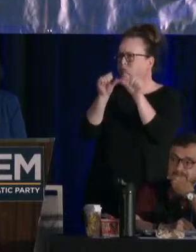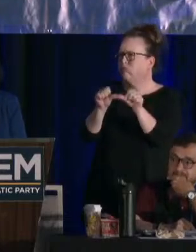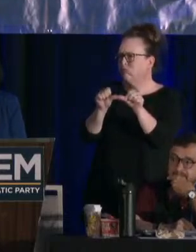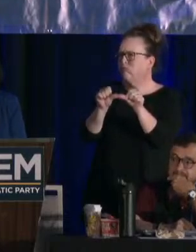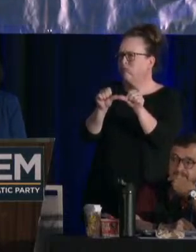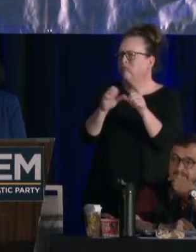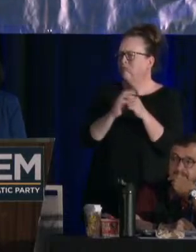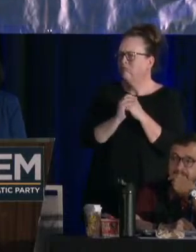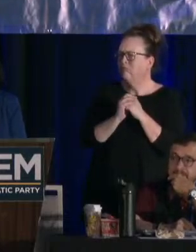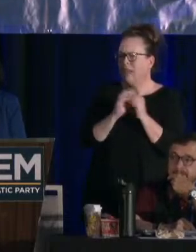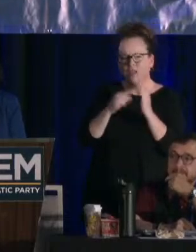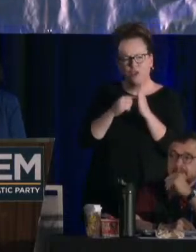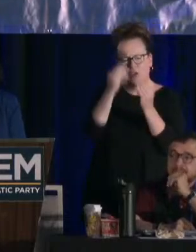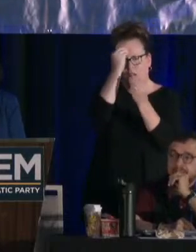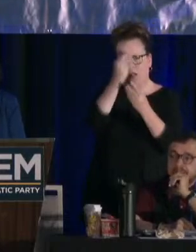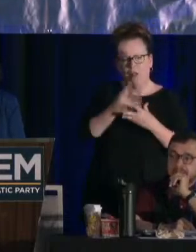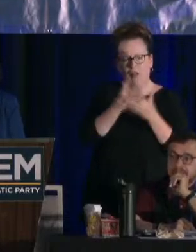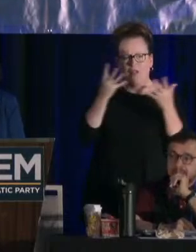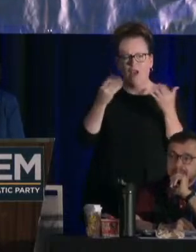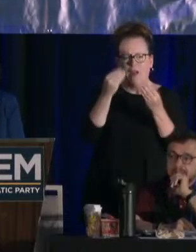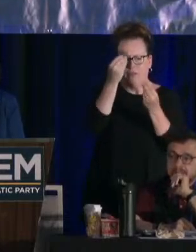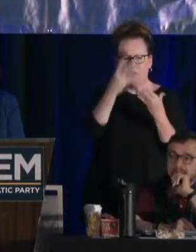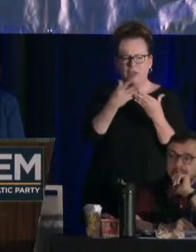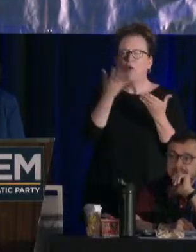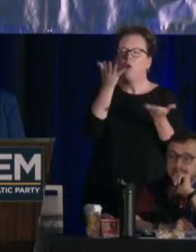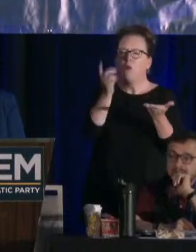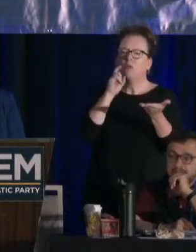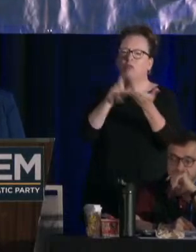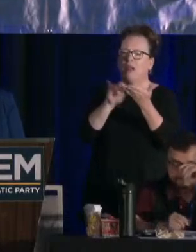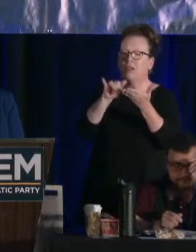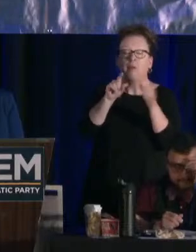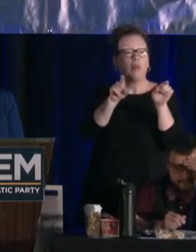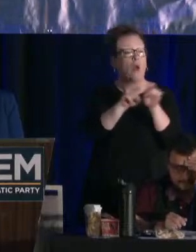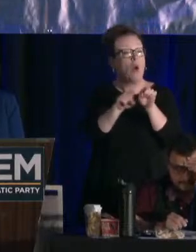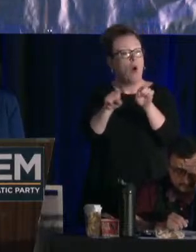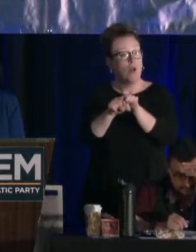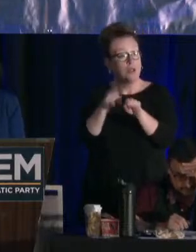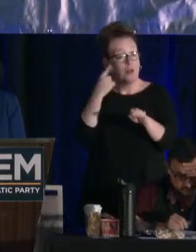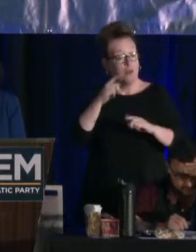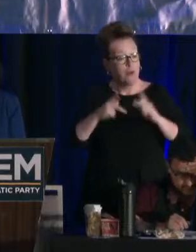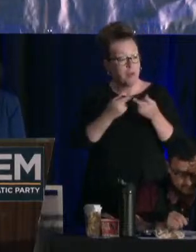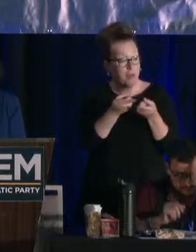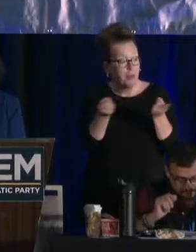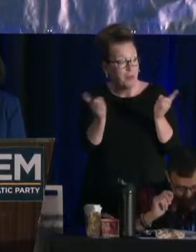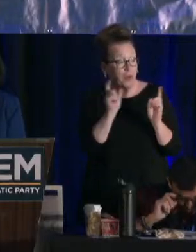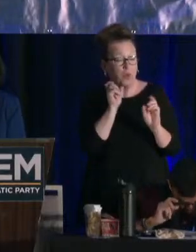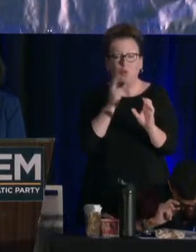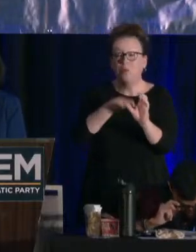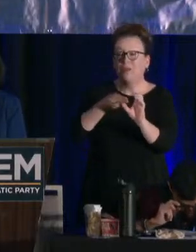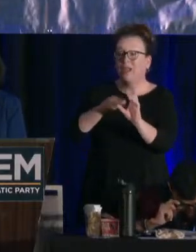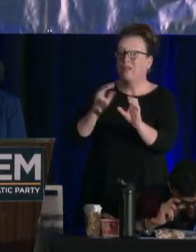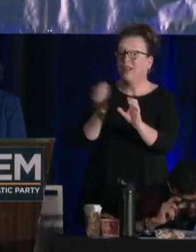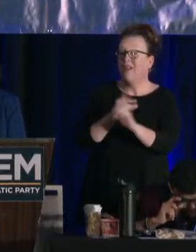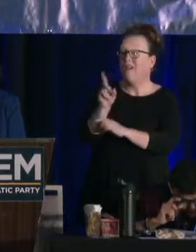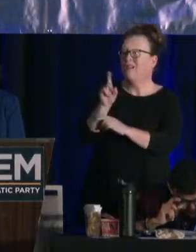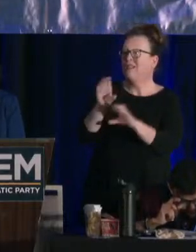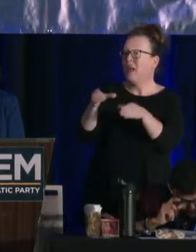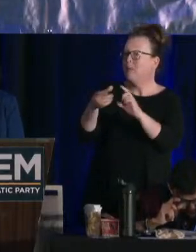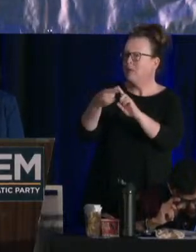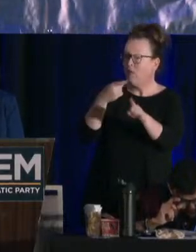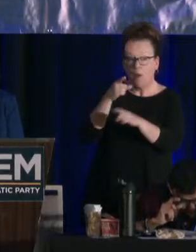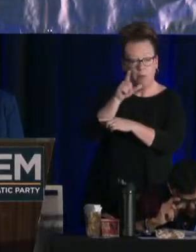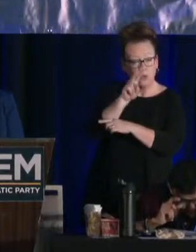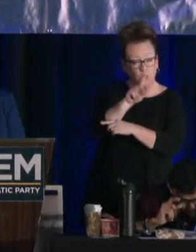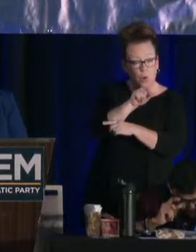you got this information, so I definitely wanted to acknowledge that. Also, for those of you who participated in our DEM